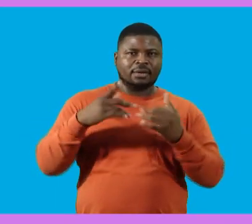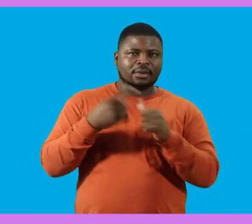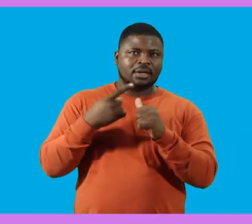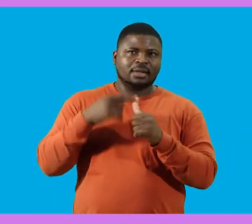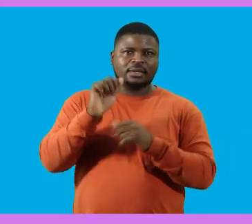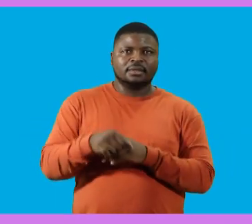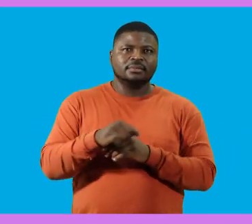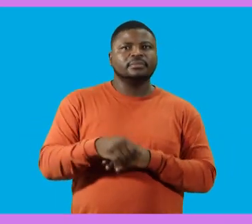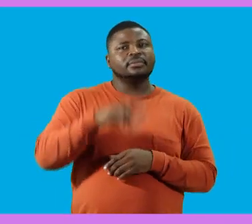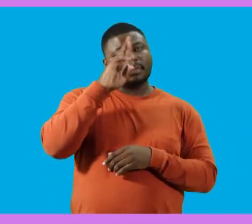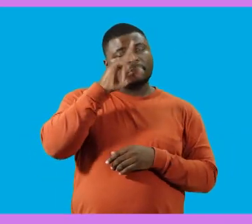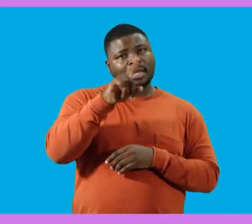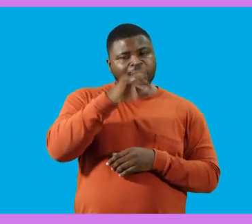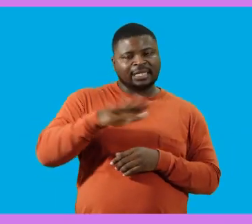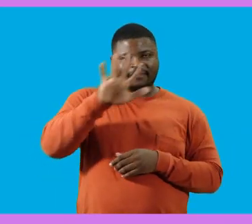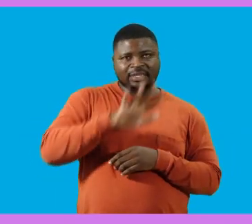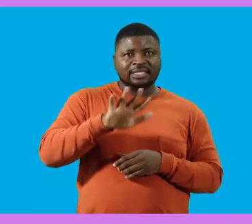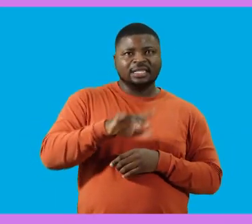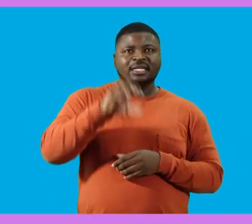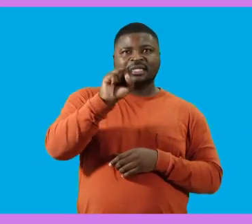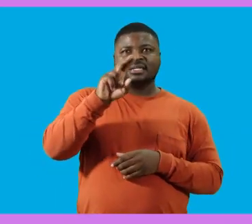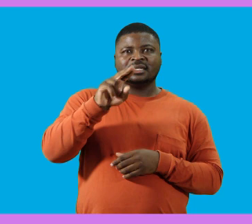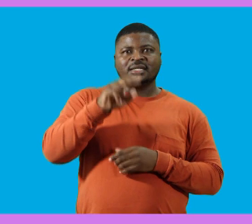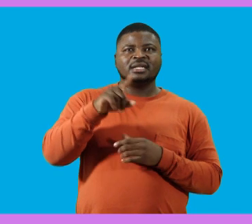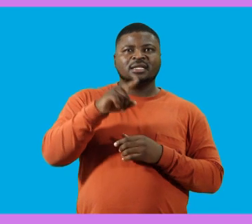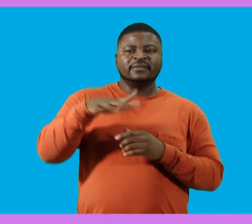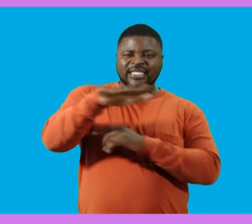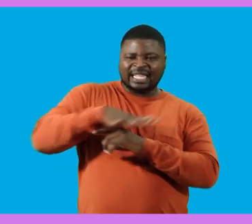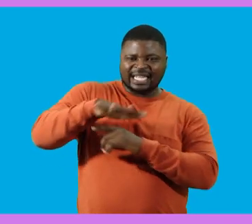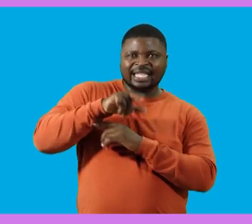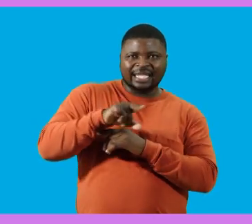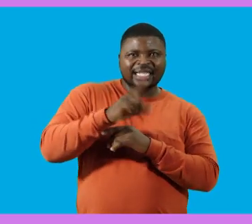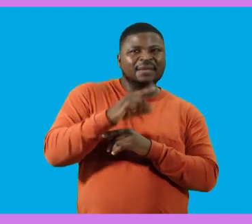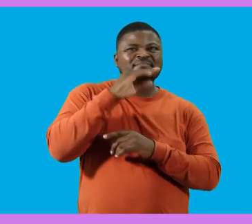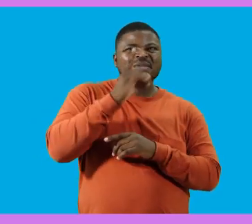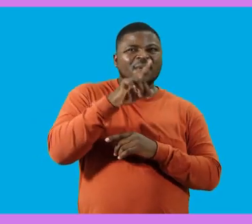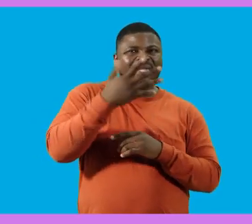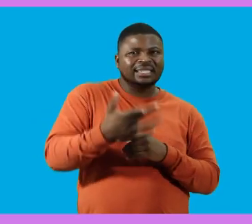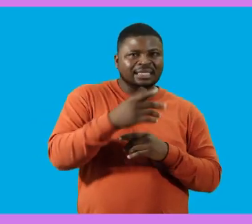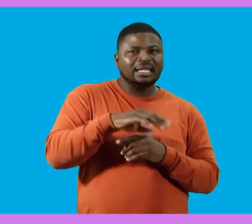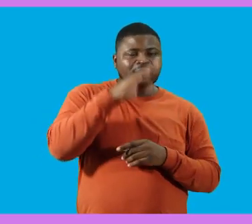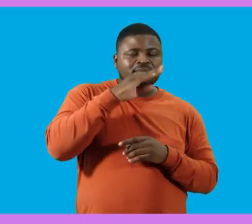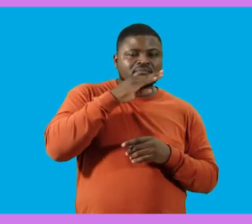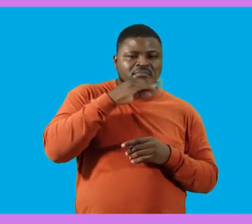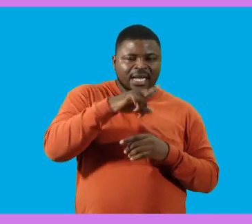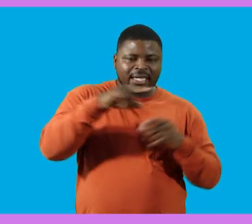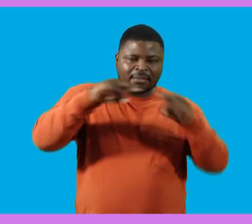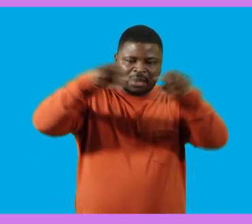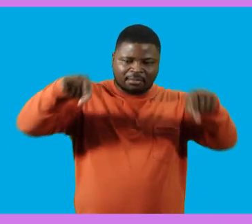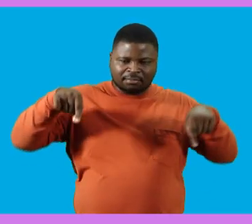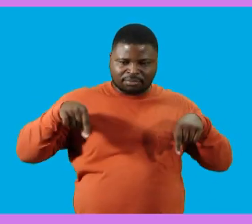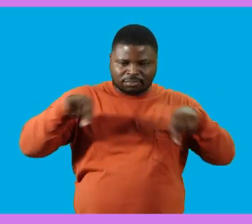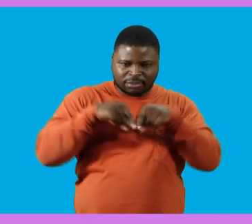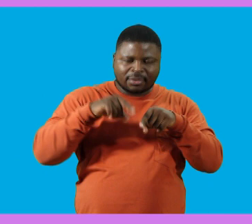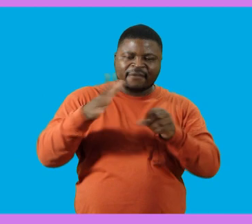Now, what is surface area? Surface area is the following. It is the total area covered